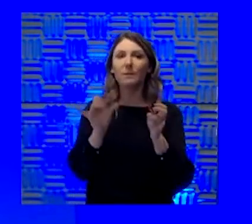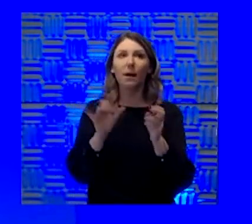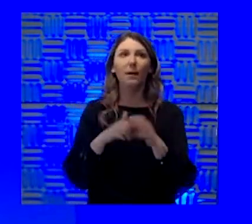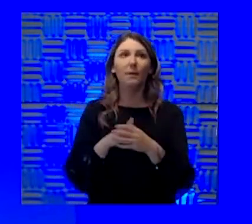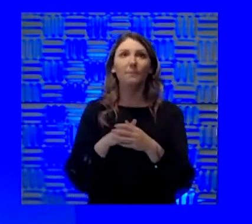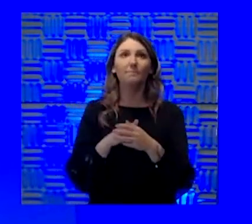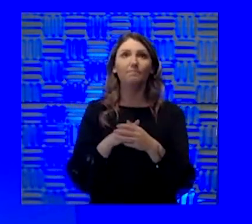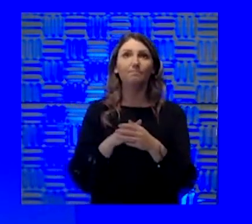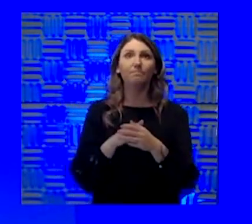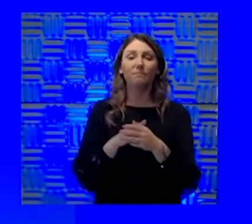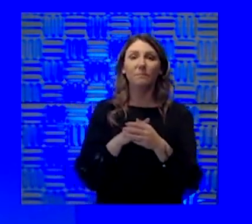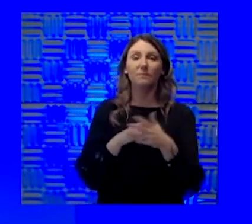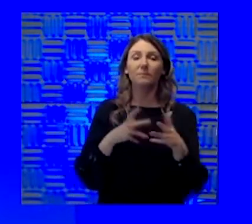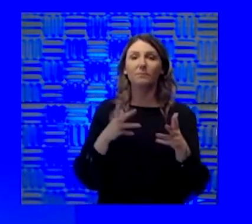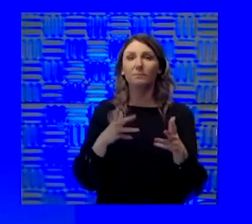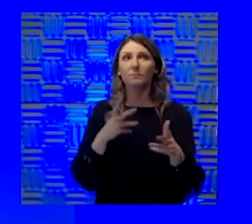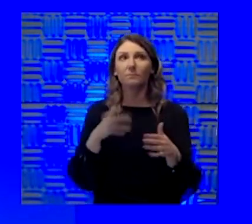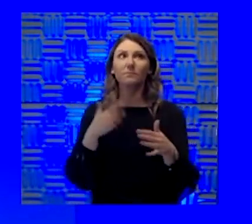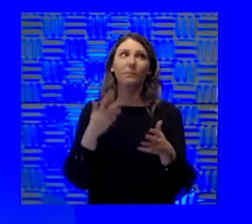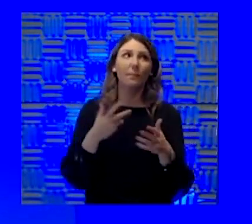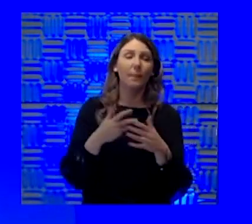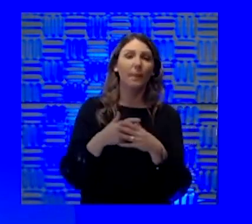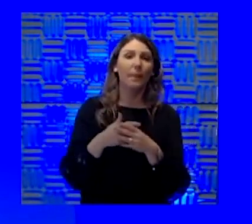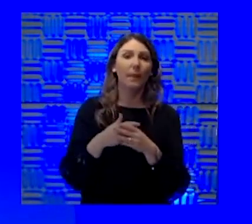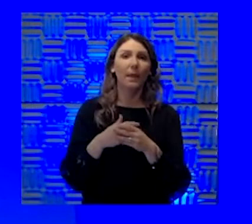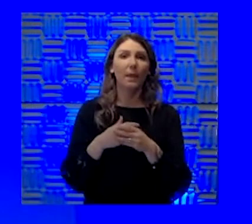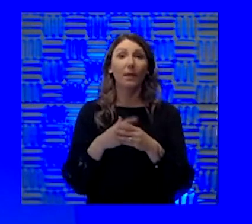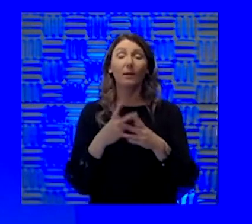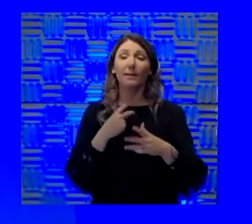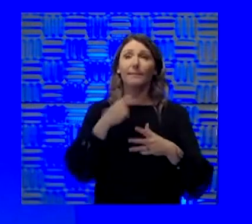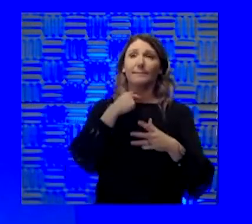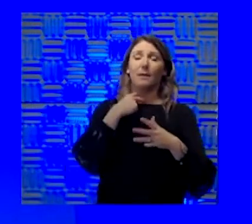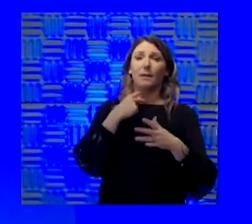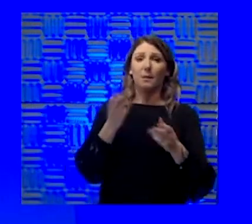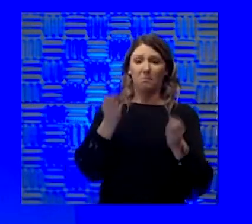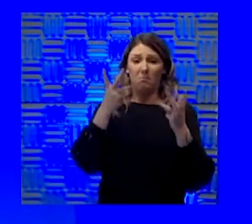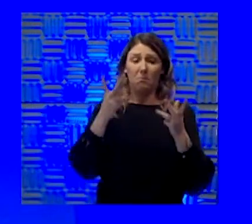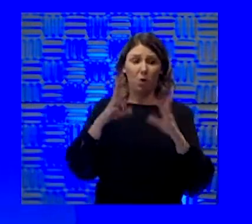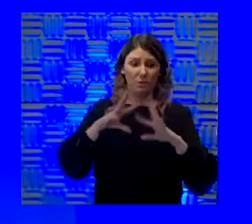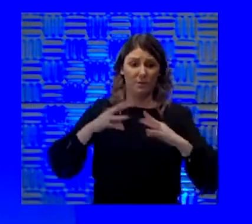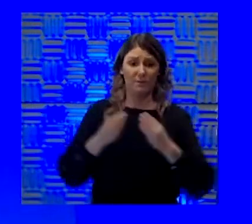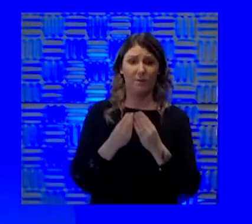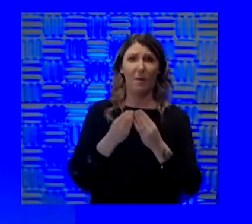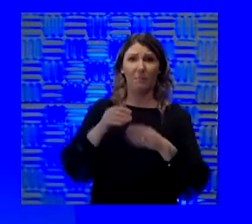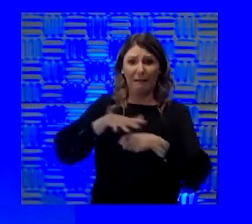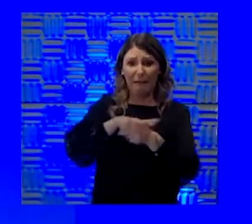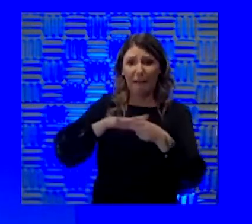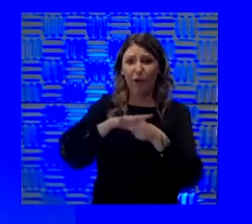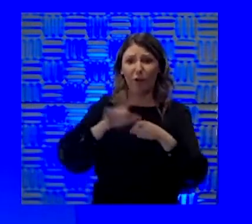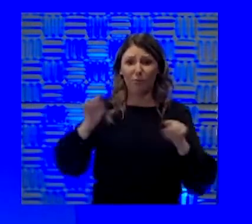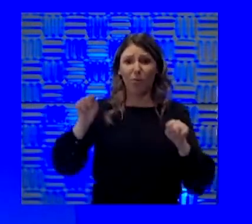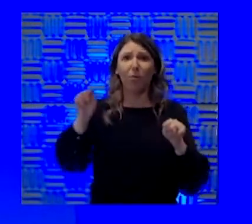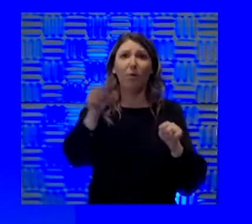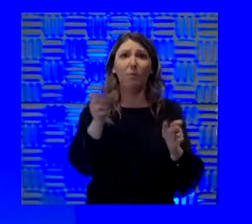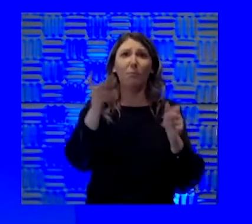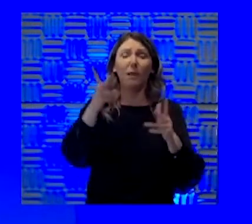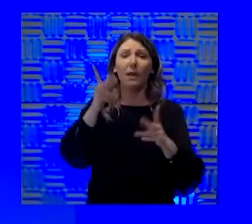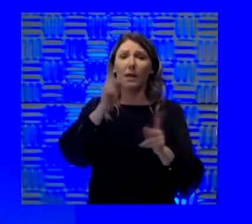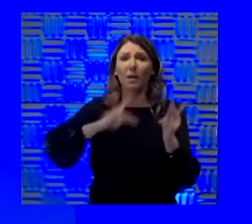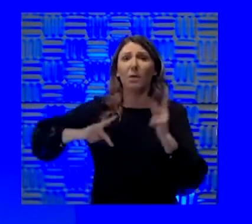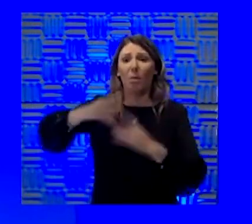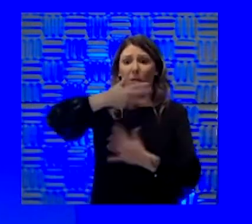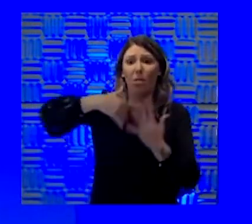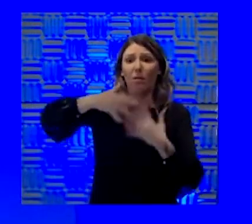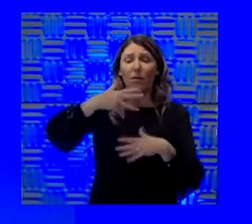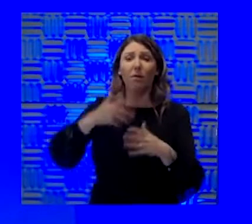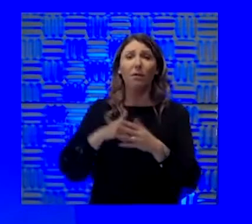being constrained in multifamily areas and having a lot of people around, just as Dr. Lisbon was talking about